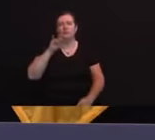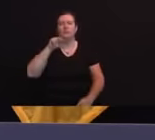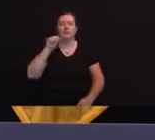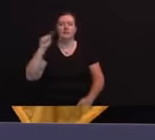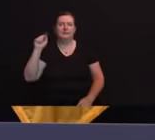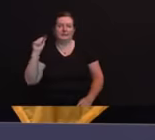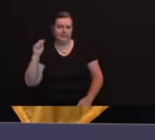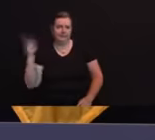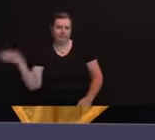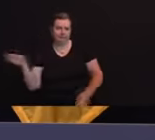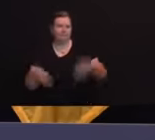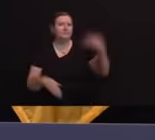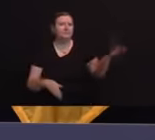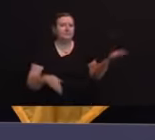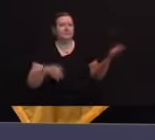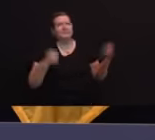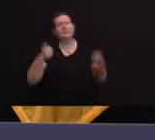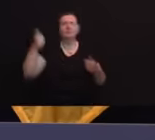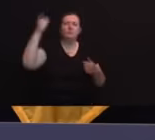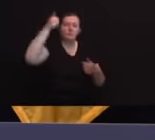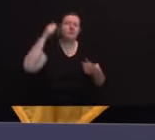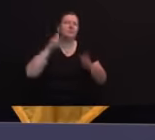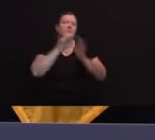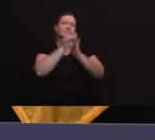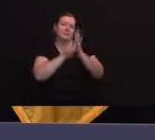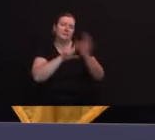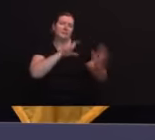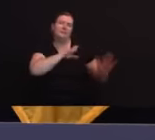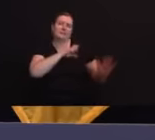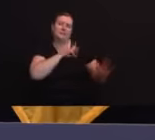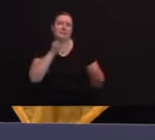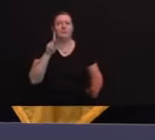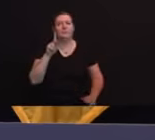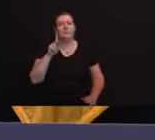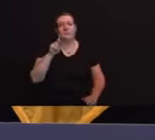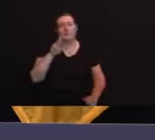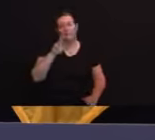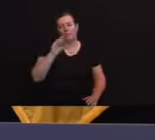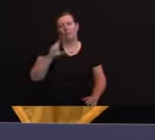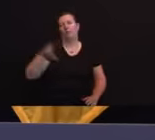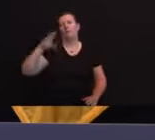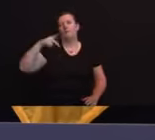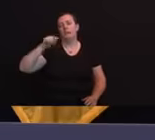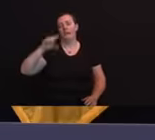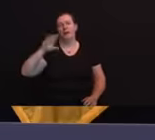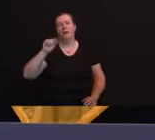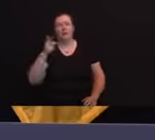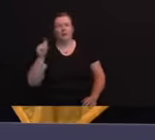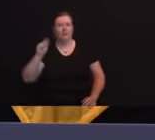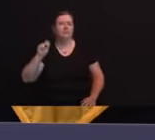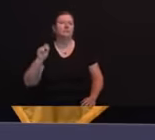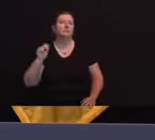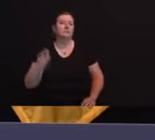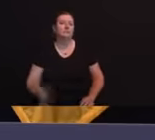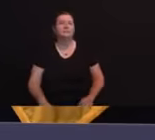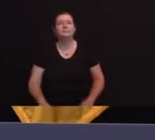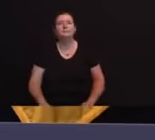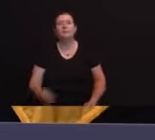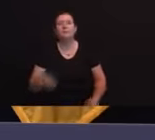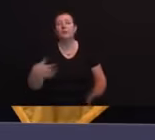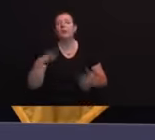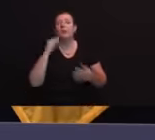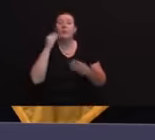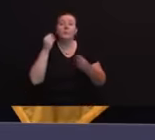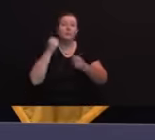introduction, the Superintendent of the State Police, Colonel Pat Callahan. We have the Director of the Office of Homeland Security and Preparedness, Jared Maples, Chief Counsel, Paramel